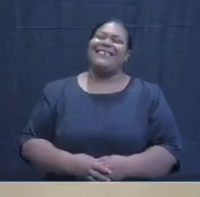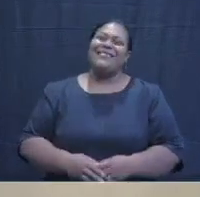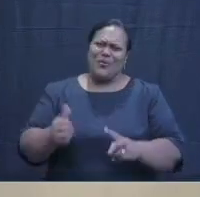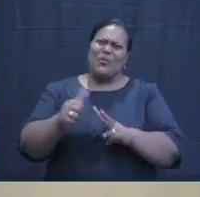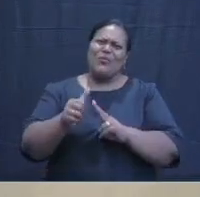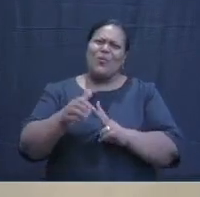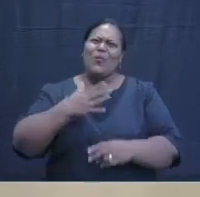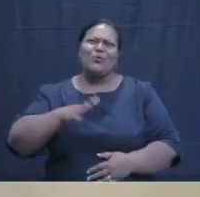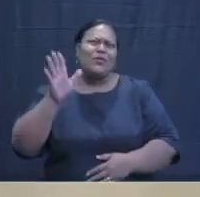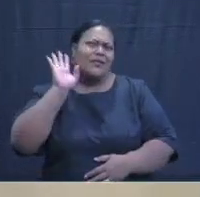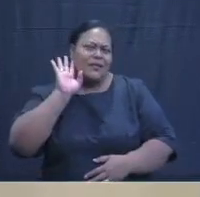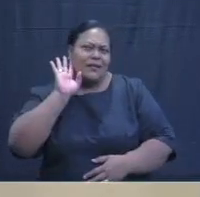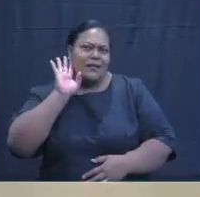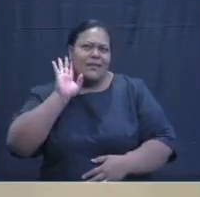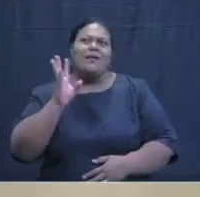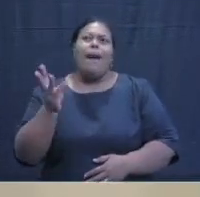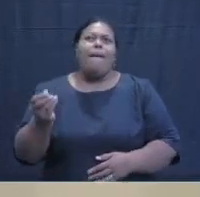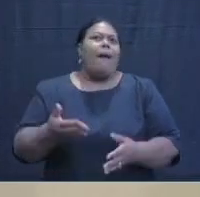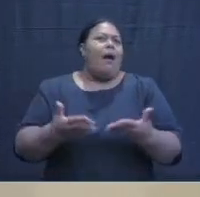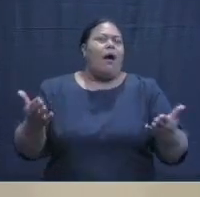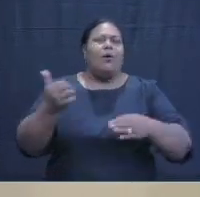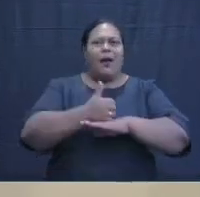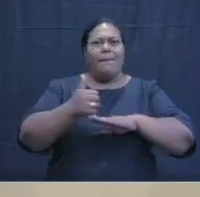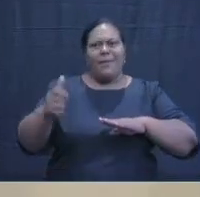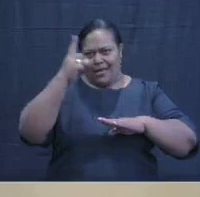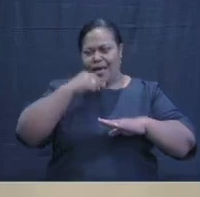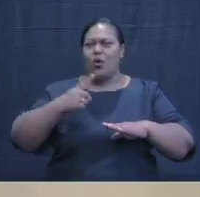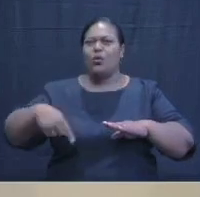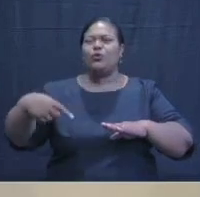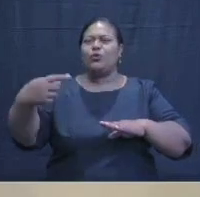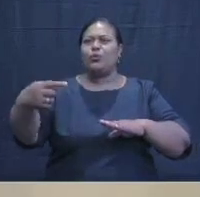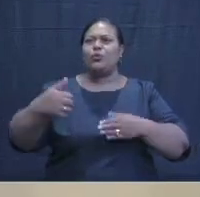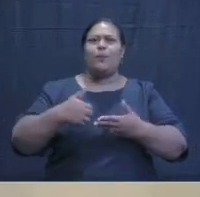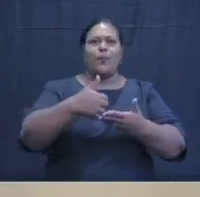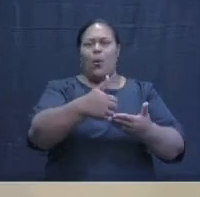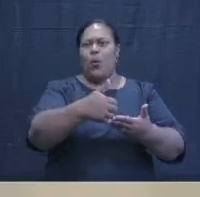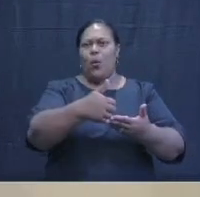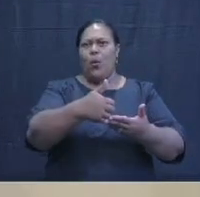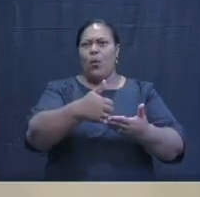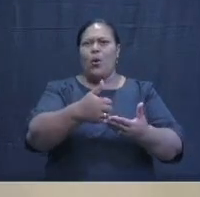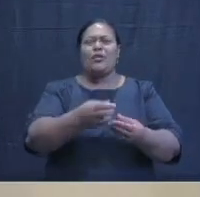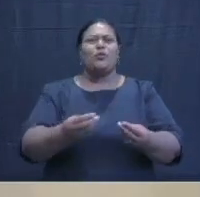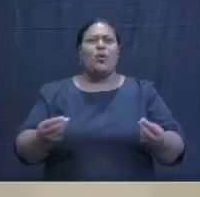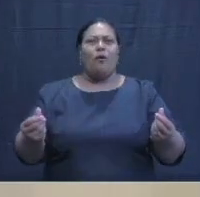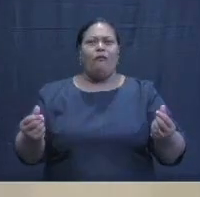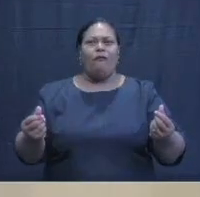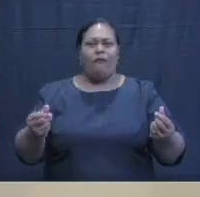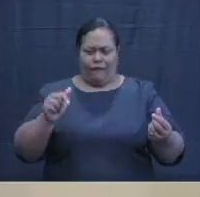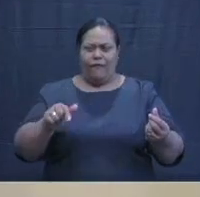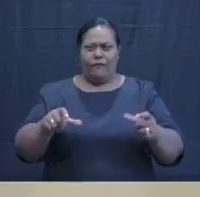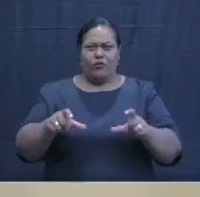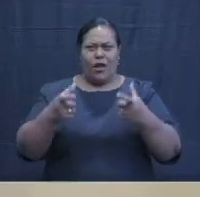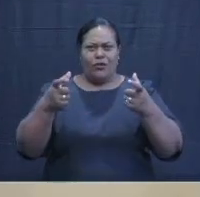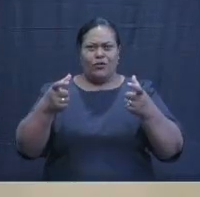to listen as to how government can continue to support and tackle this